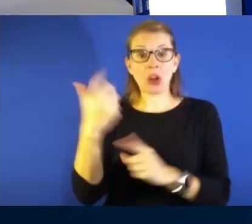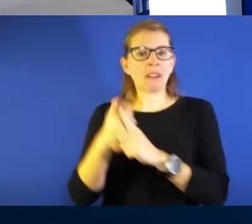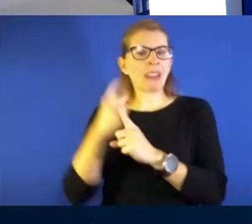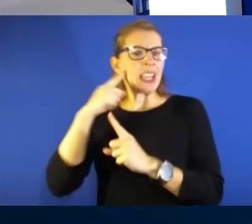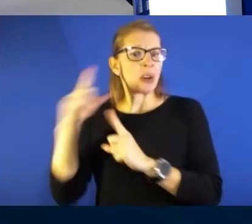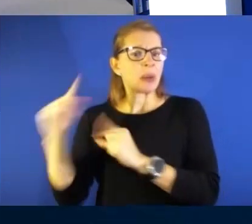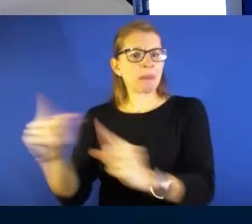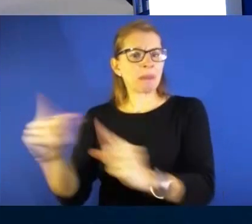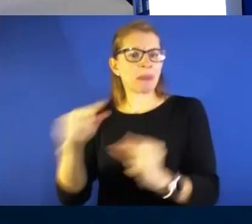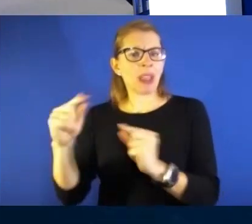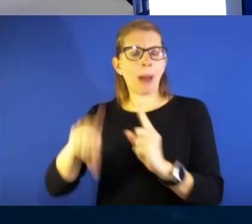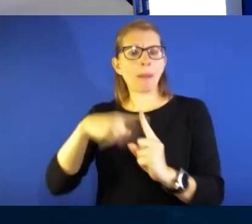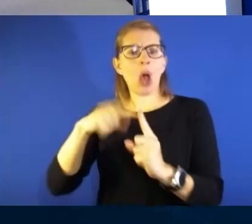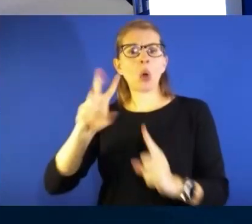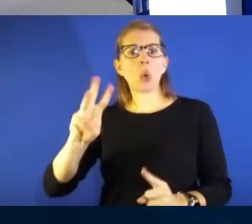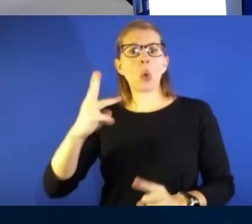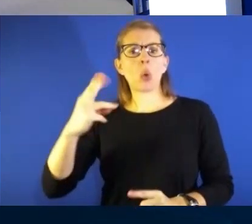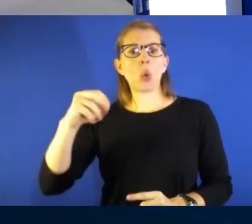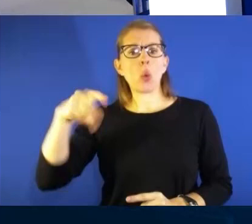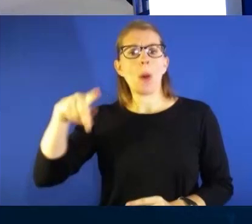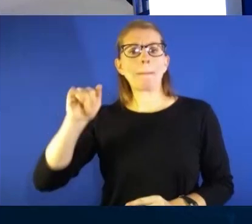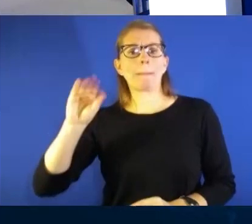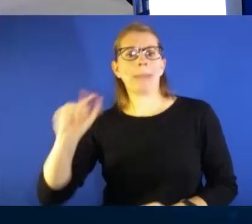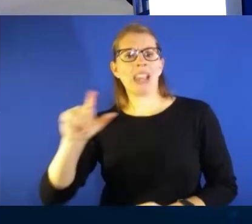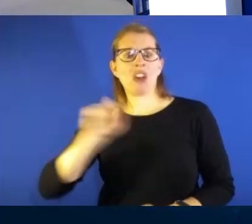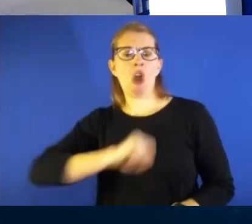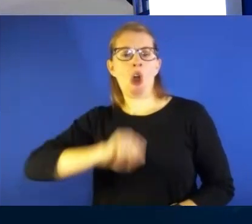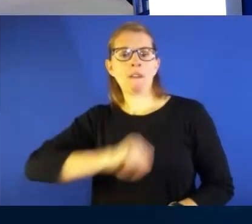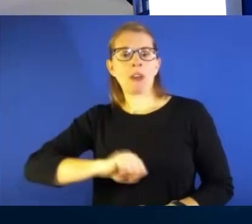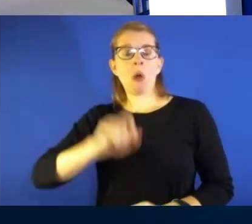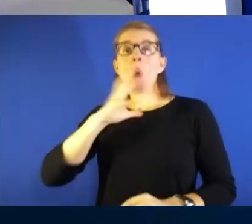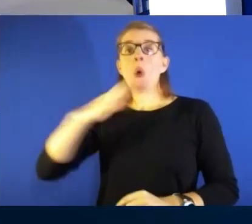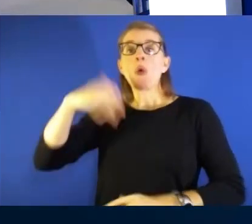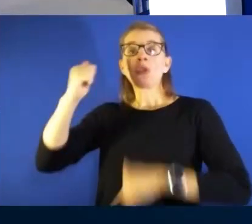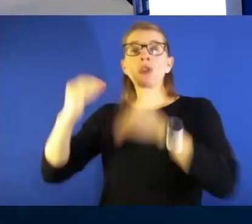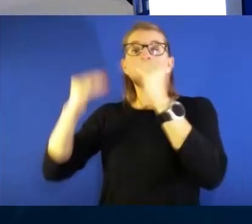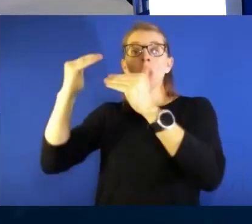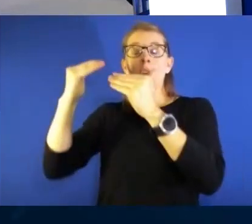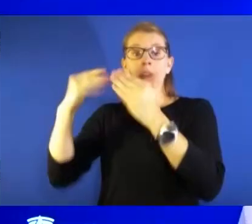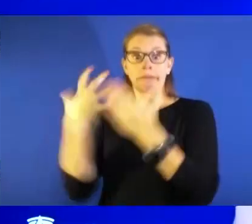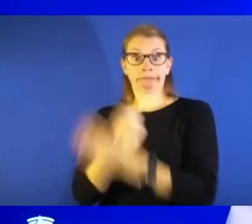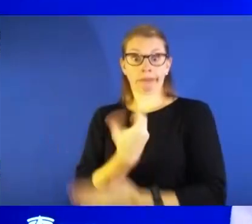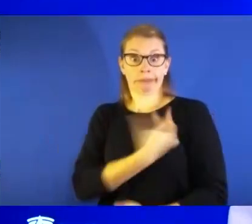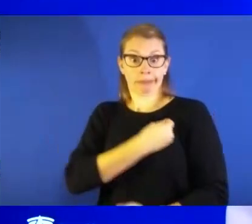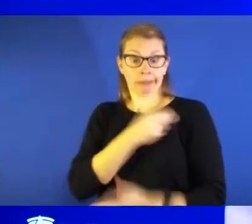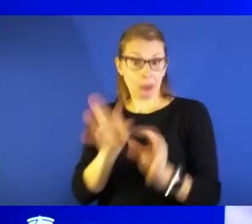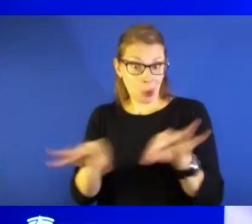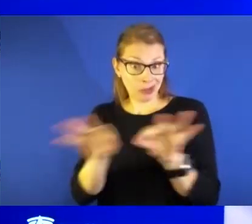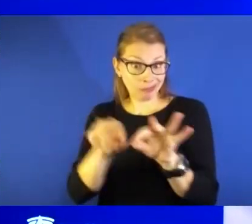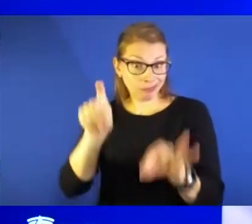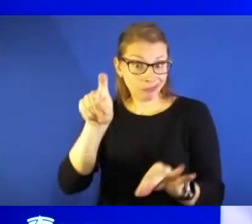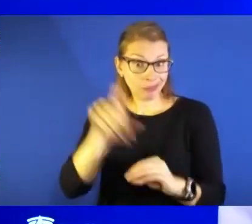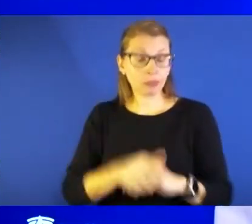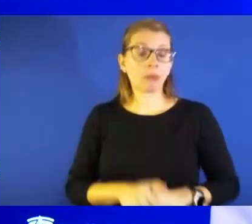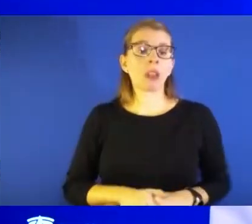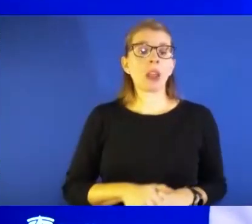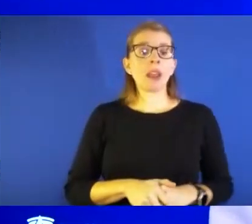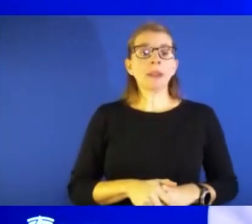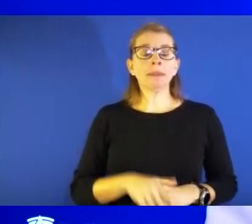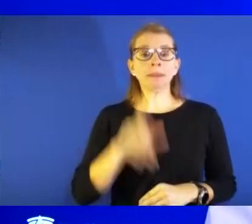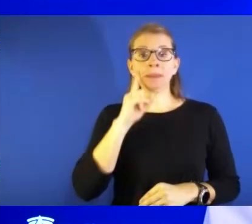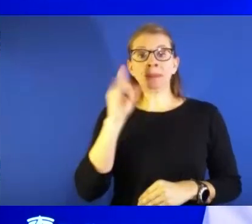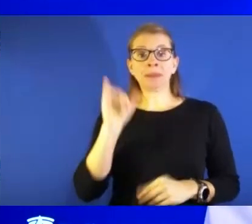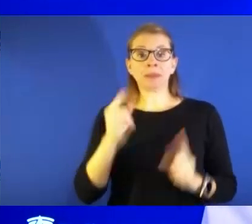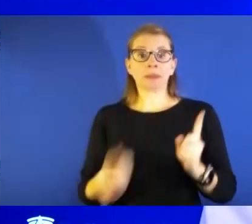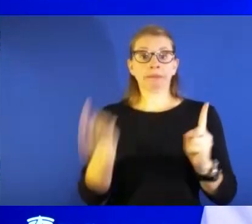cough. How important is it for older adults to get this vaccine? Yeah, that is a great question. I think that goes back to one of my